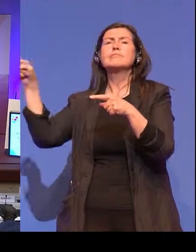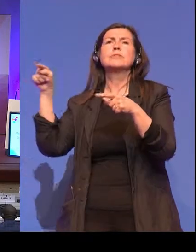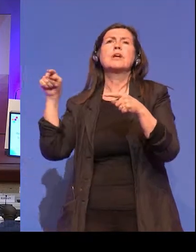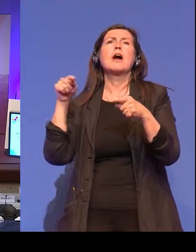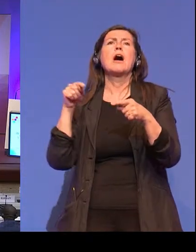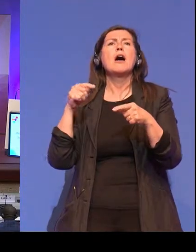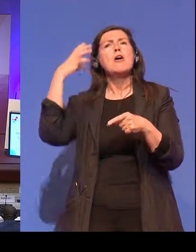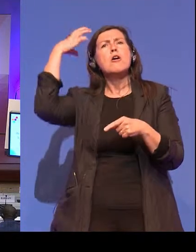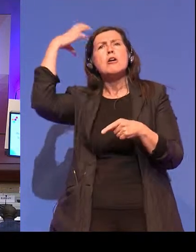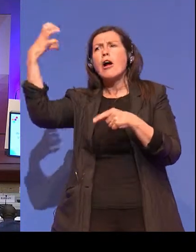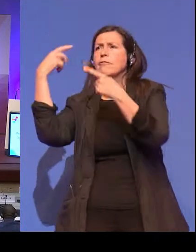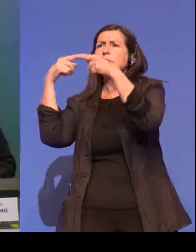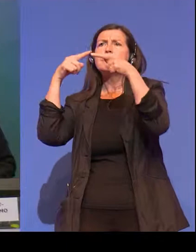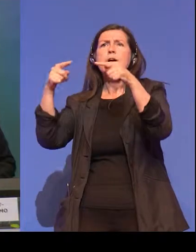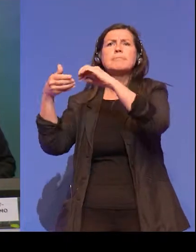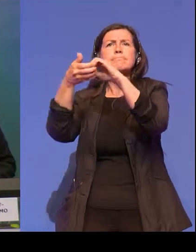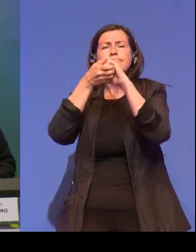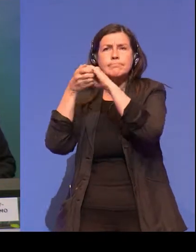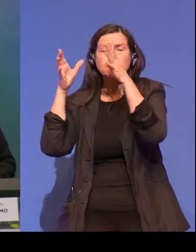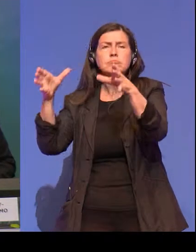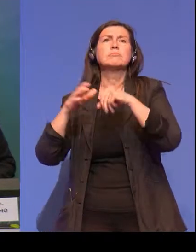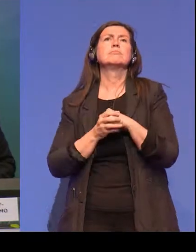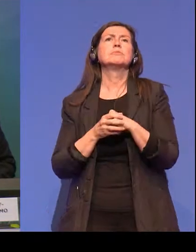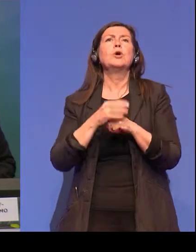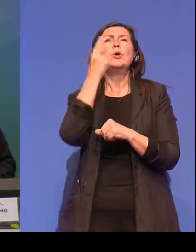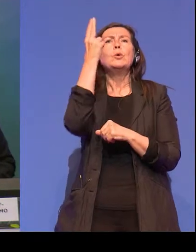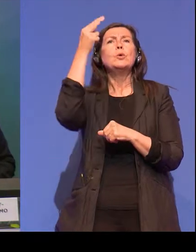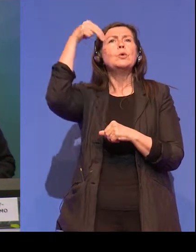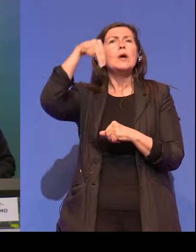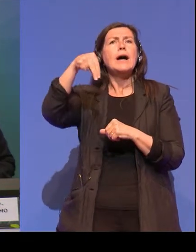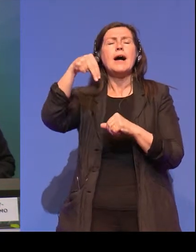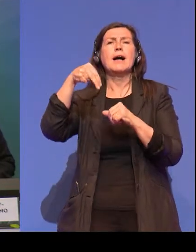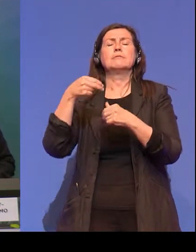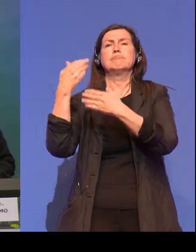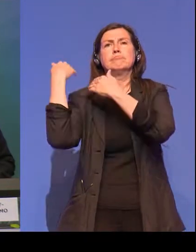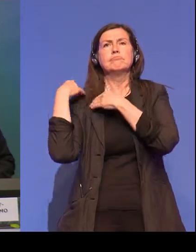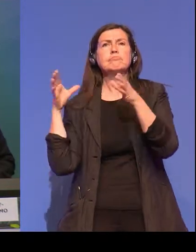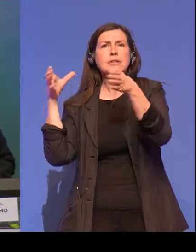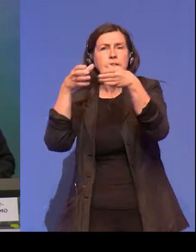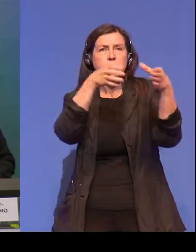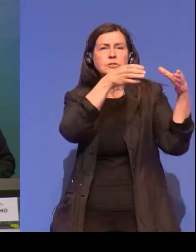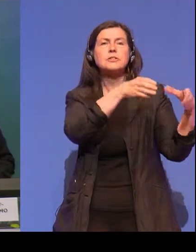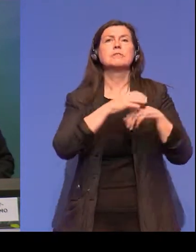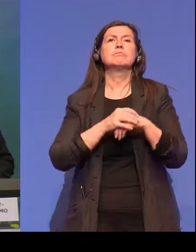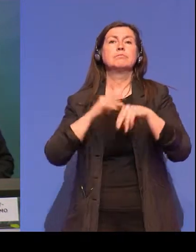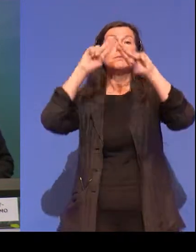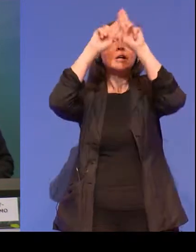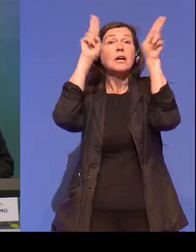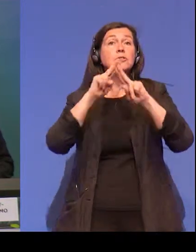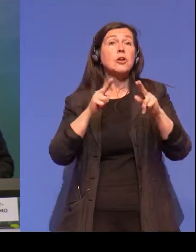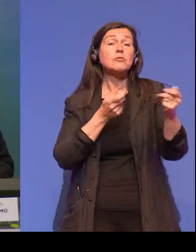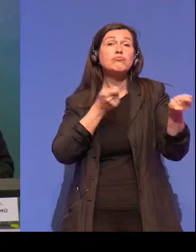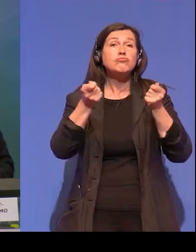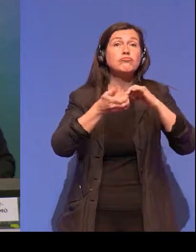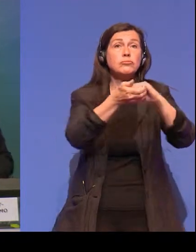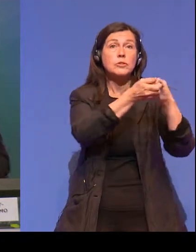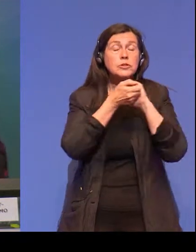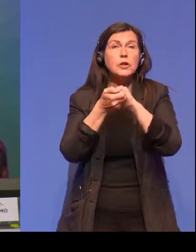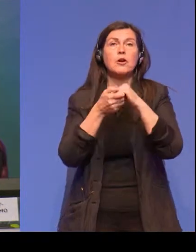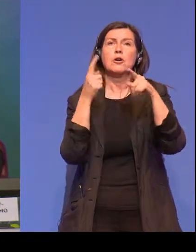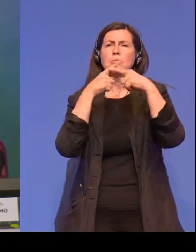organizations, United Nations agencies, international organizations, and stakeholder